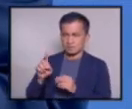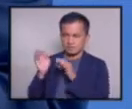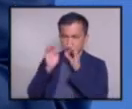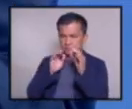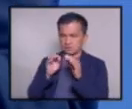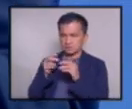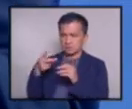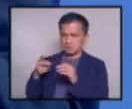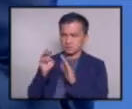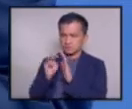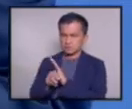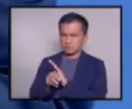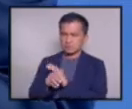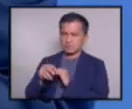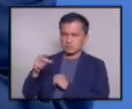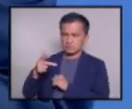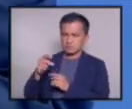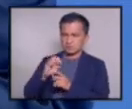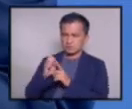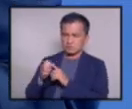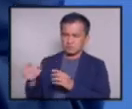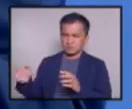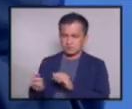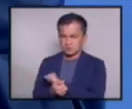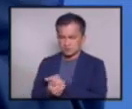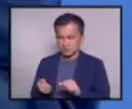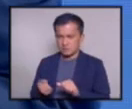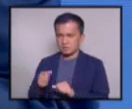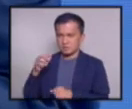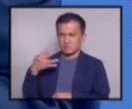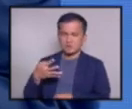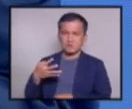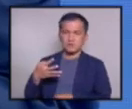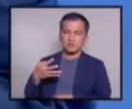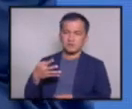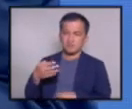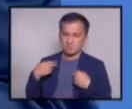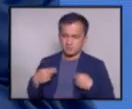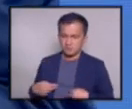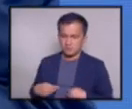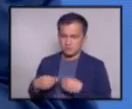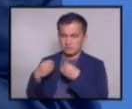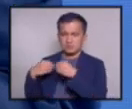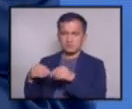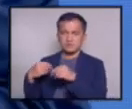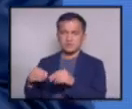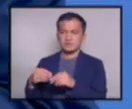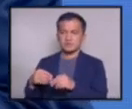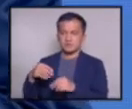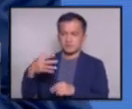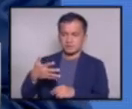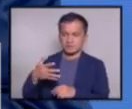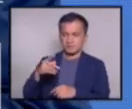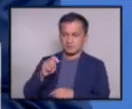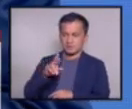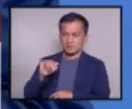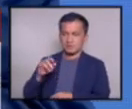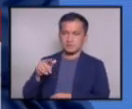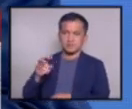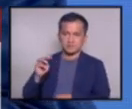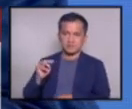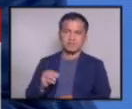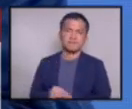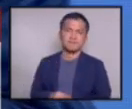murder. Number three is ecological destruction. Mm-hmm. Number four is human trafficking. Mm-hmm. Number five is terrorism. Mm-hmm.